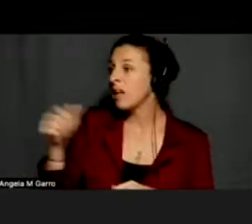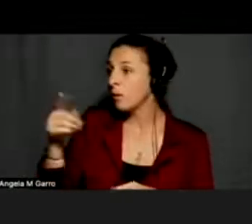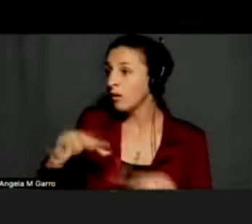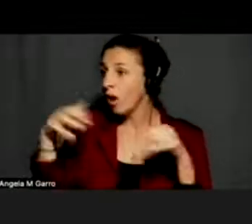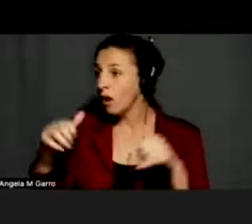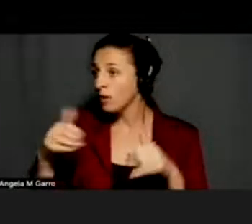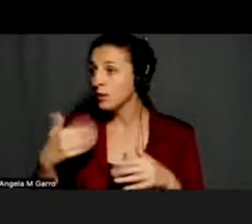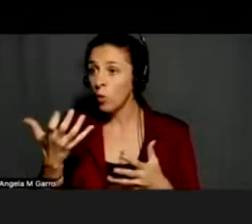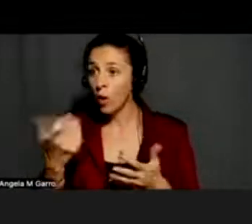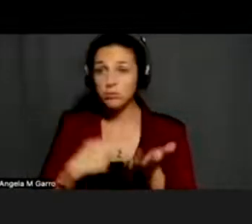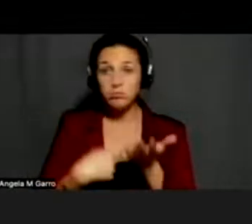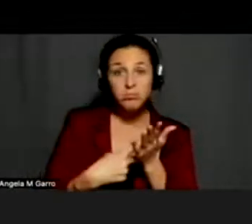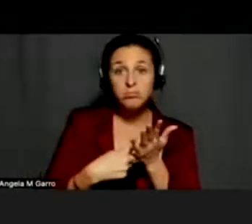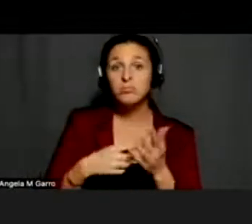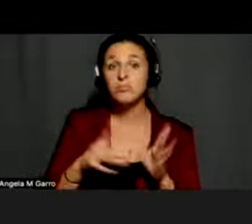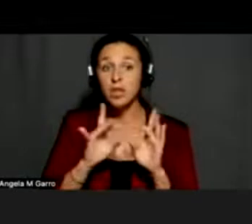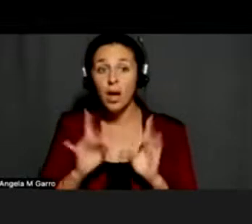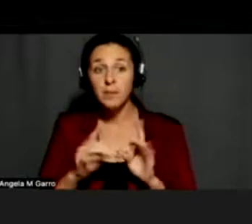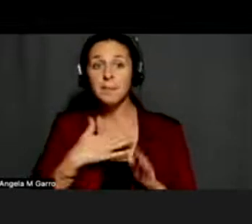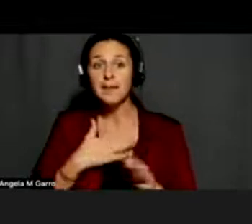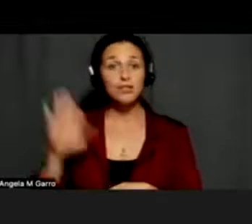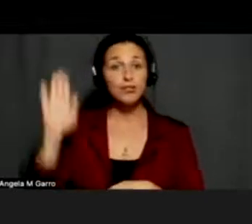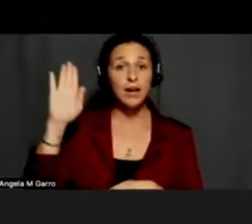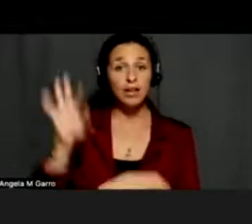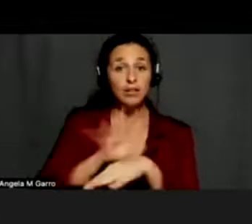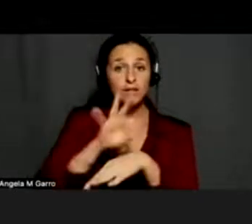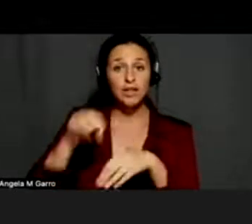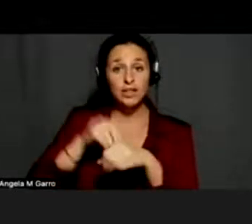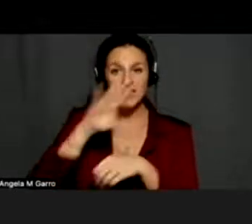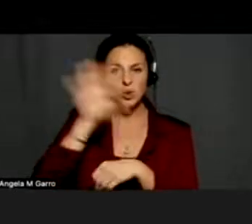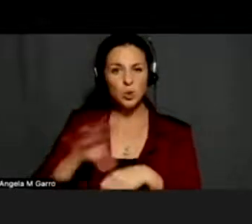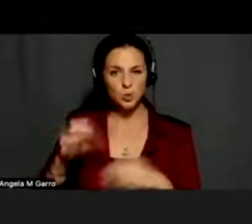item, please use the raise your hand functionality within Zoom now.